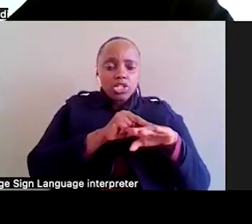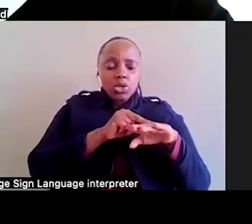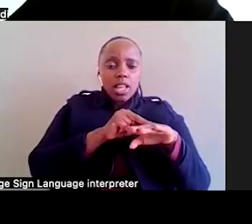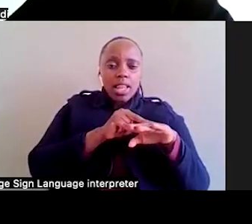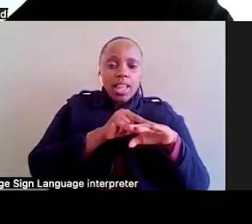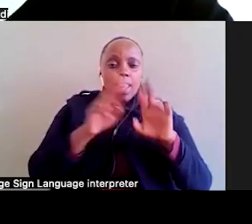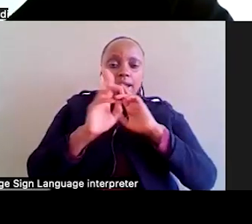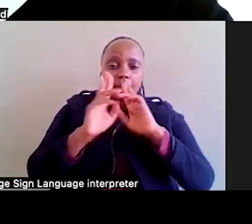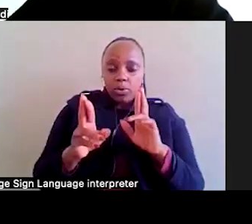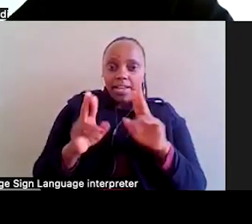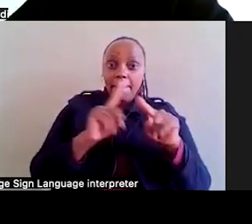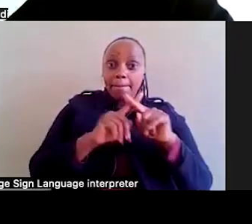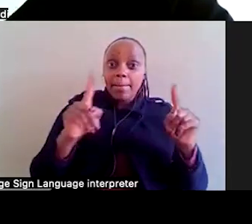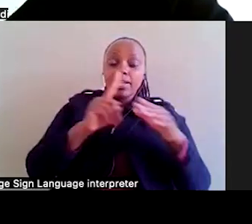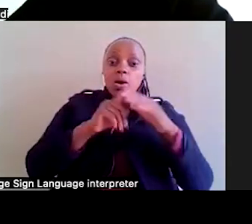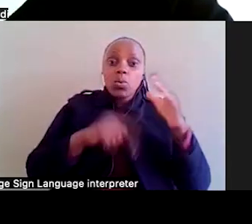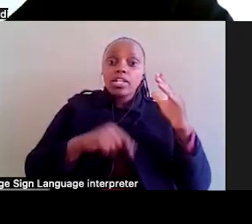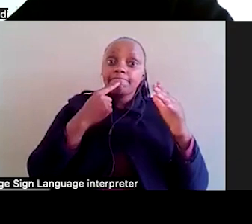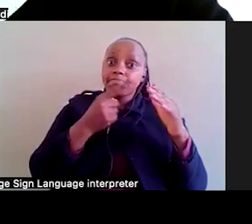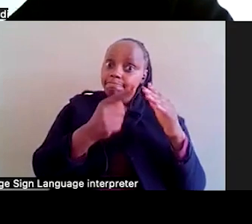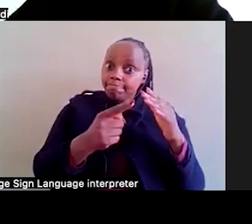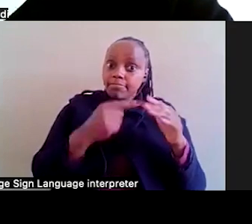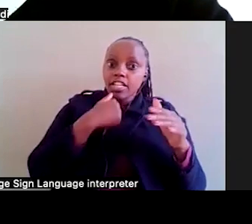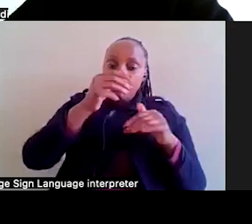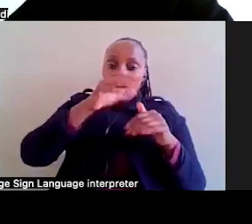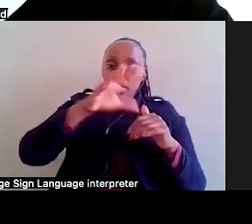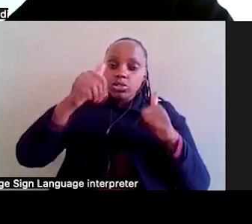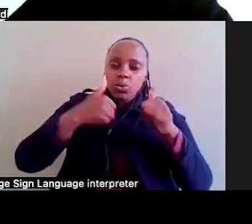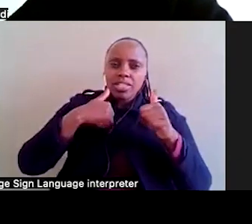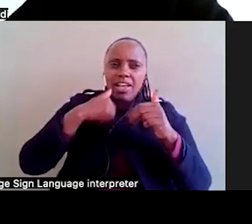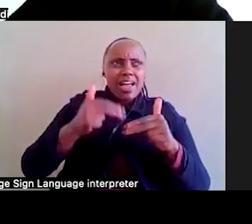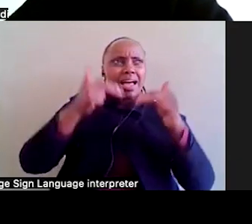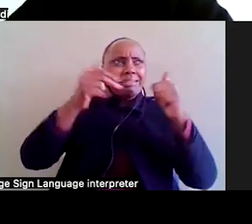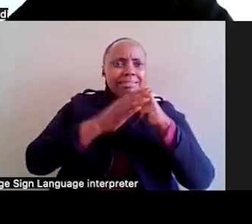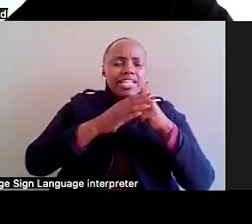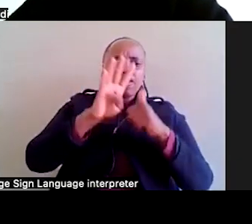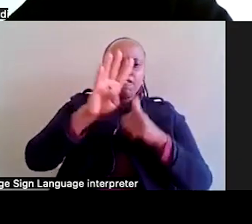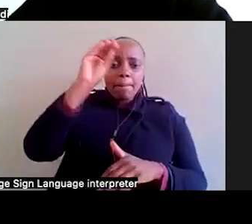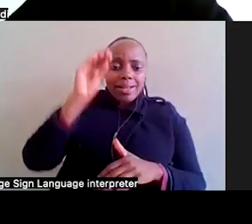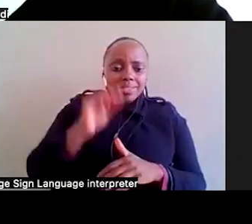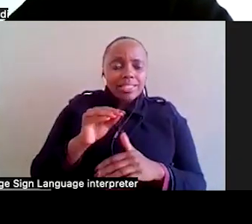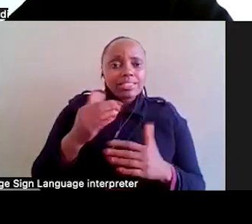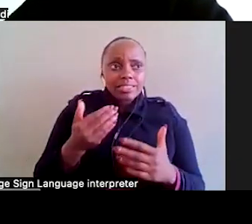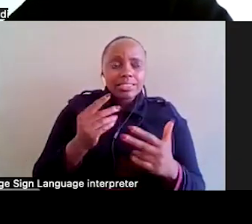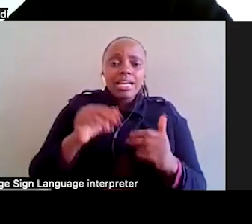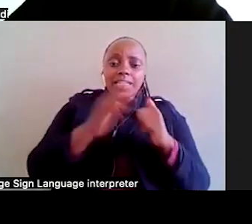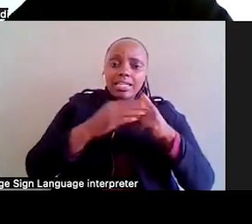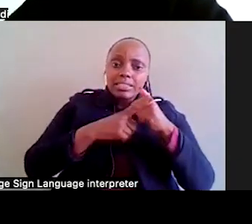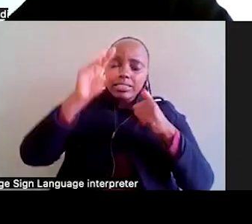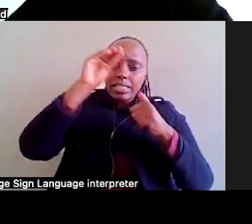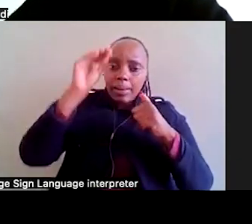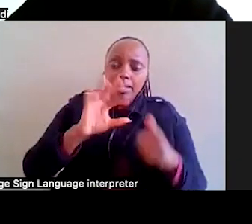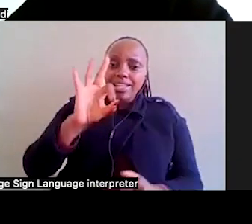reporting. But what I want to say is that we have counties that have as high as 94%, 96% of